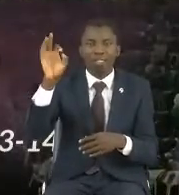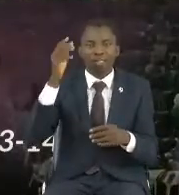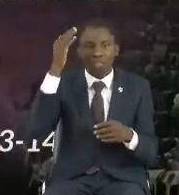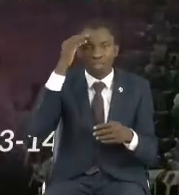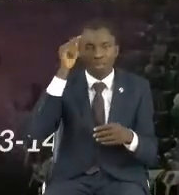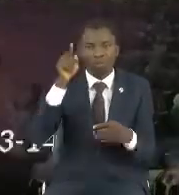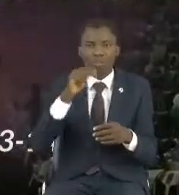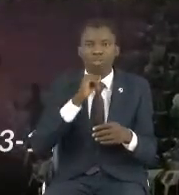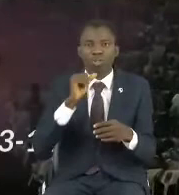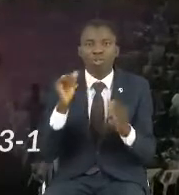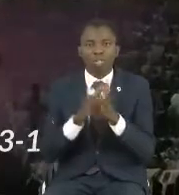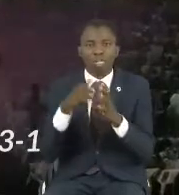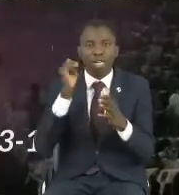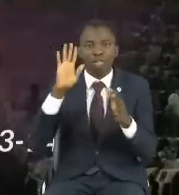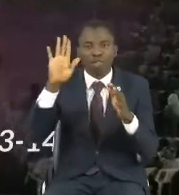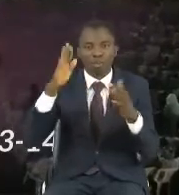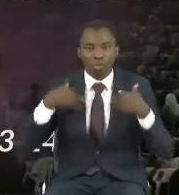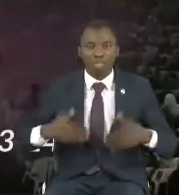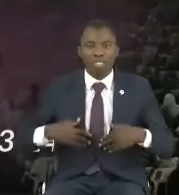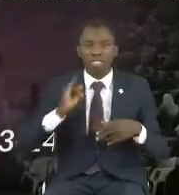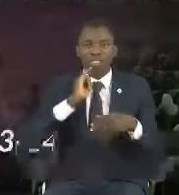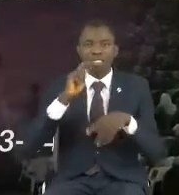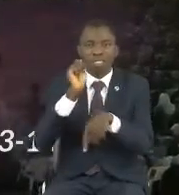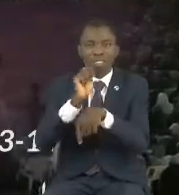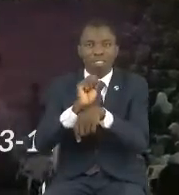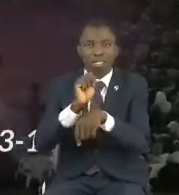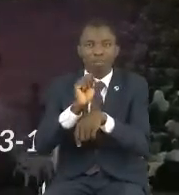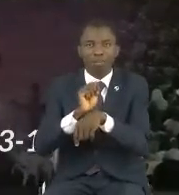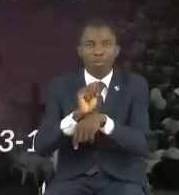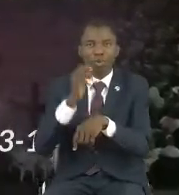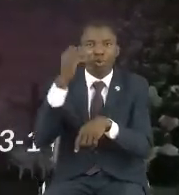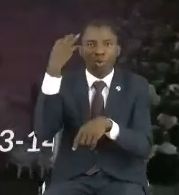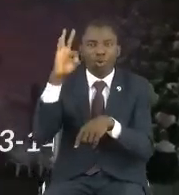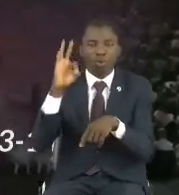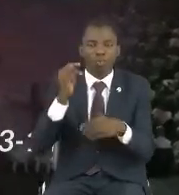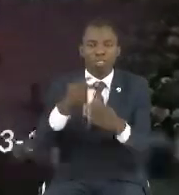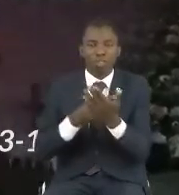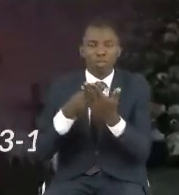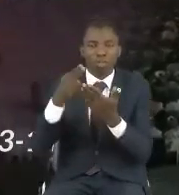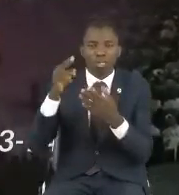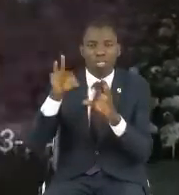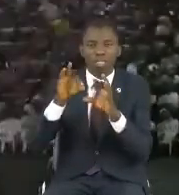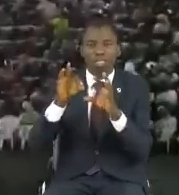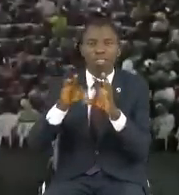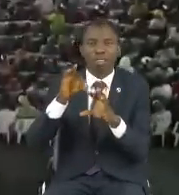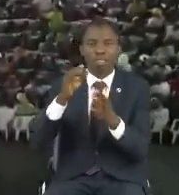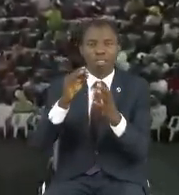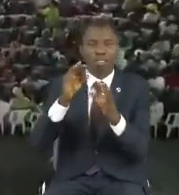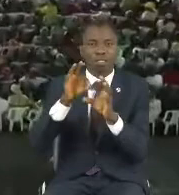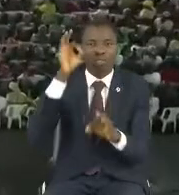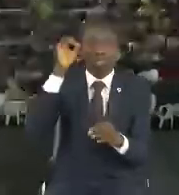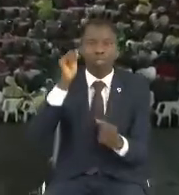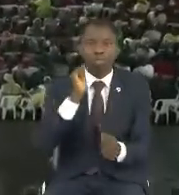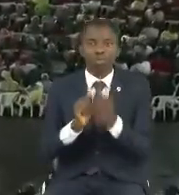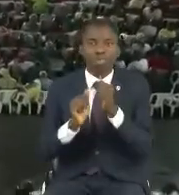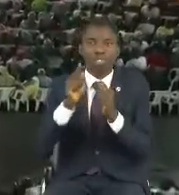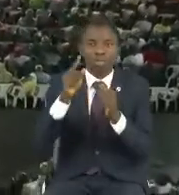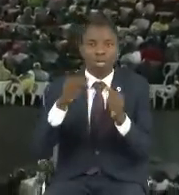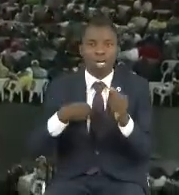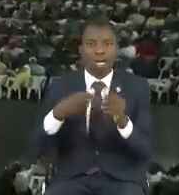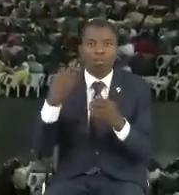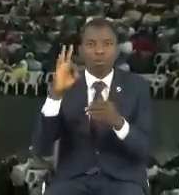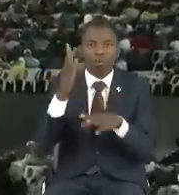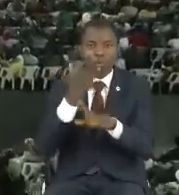temple of the Holy Ghost, which is in you, which ye have of God, and ye